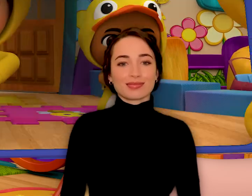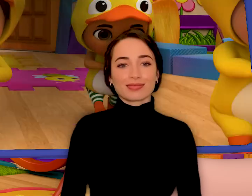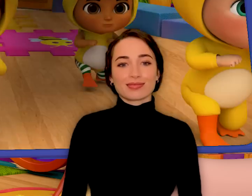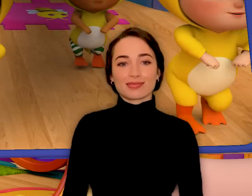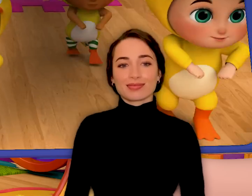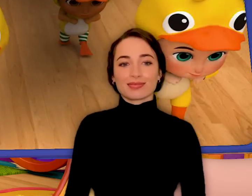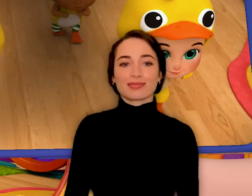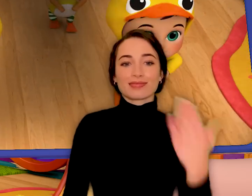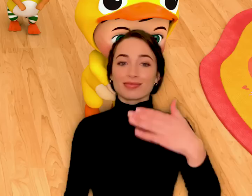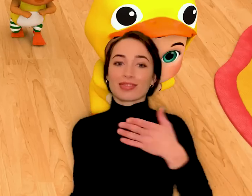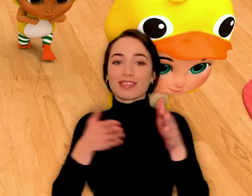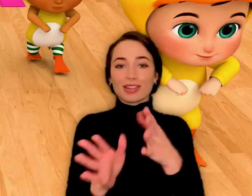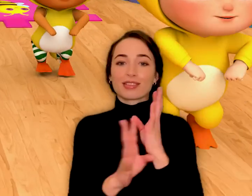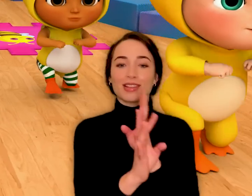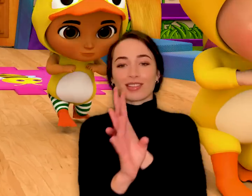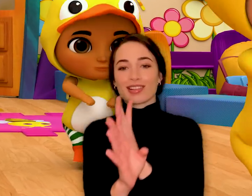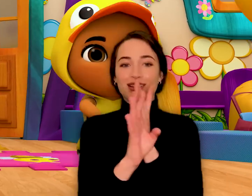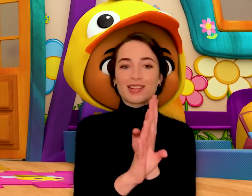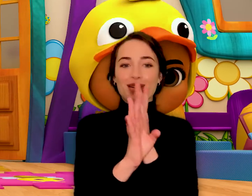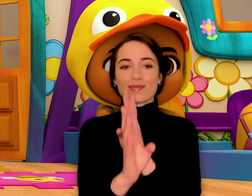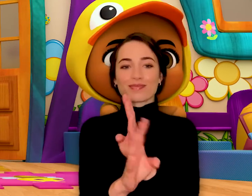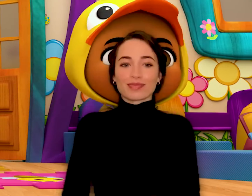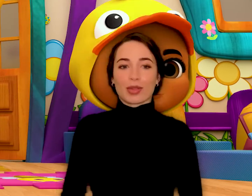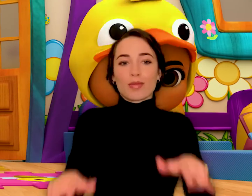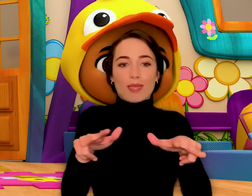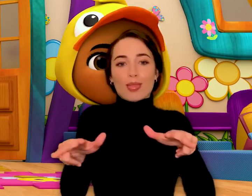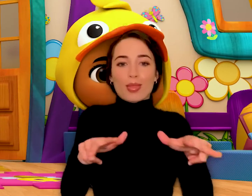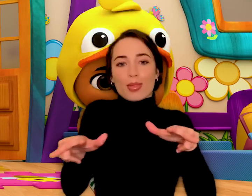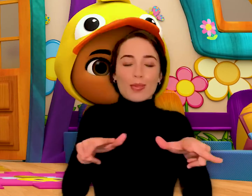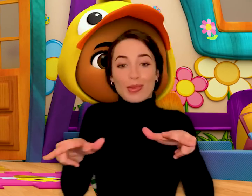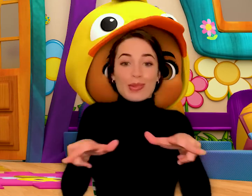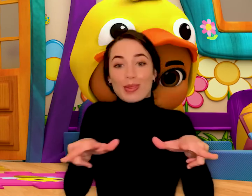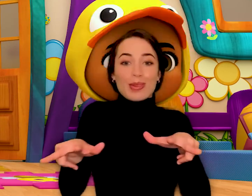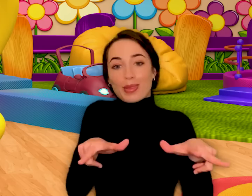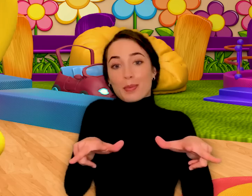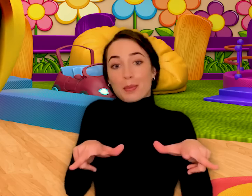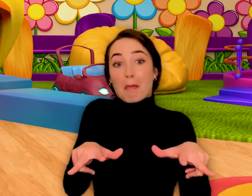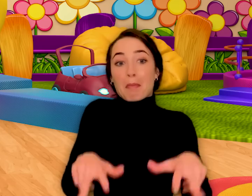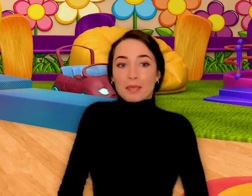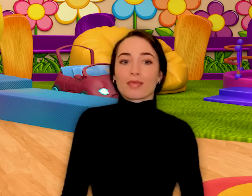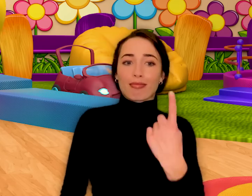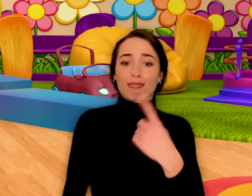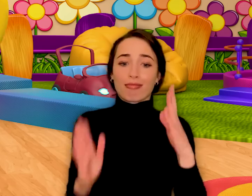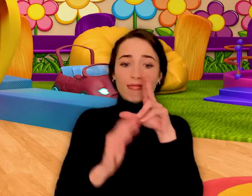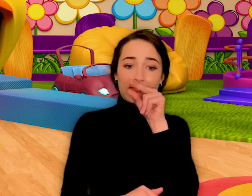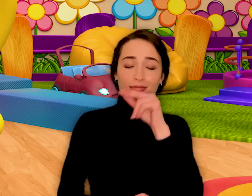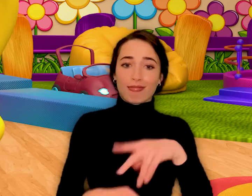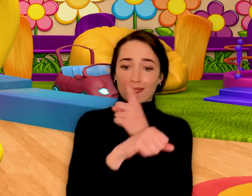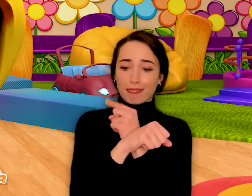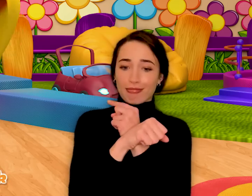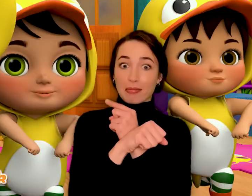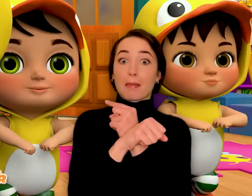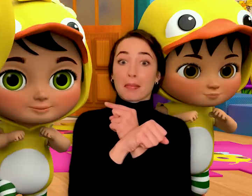quack home by the river they would come Wibble wubble Wibble wubble ho hum hum but the one L A